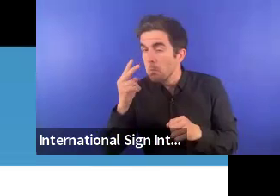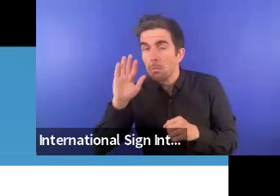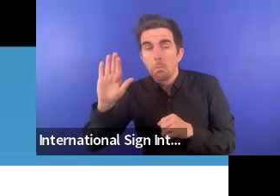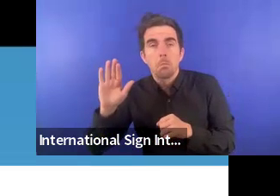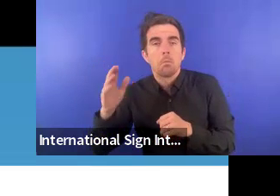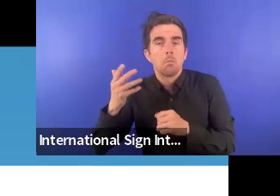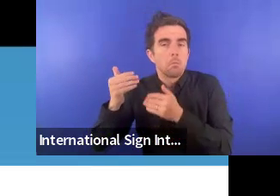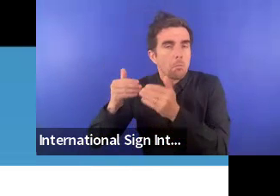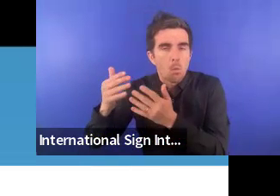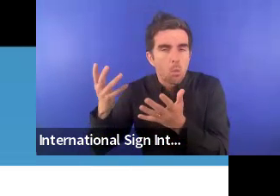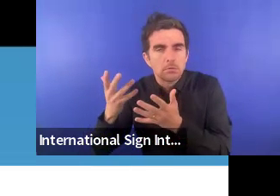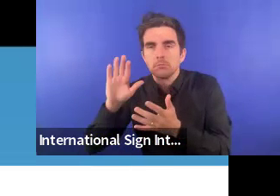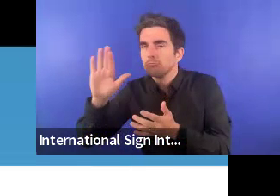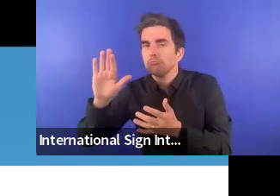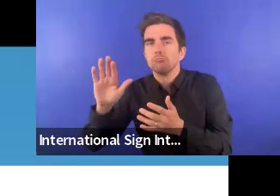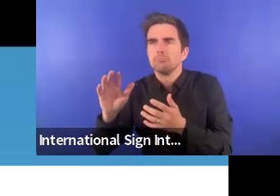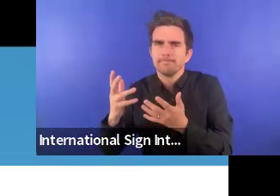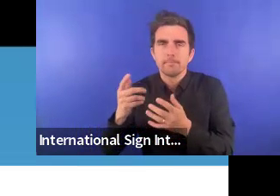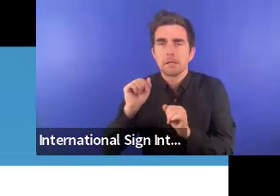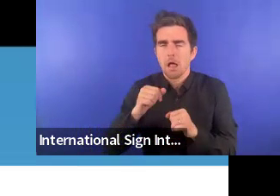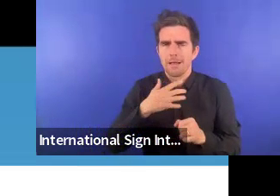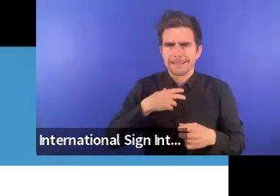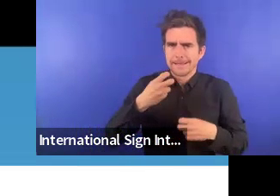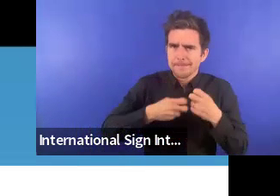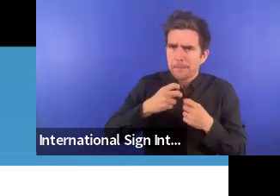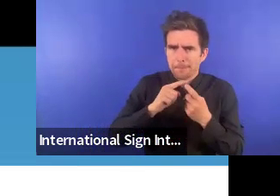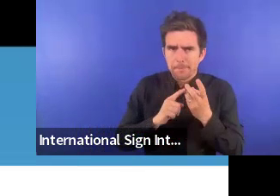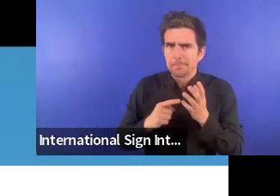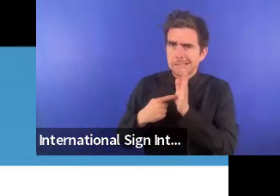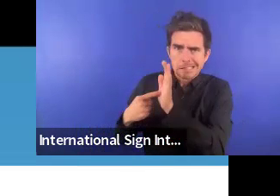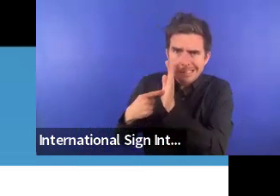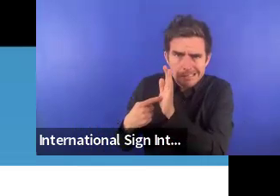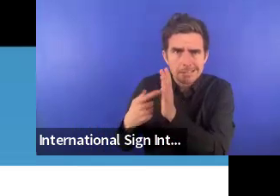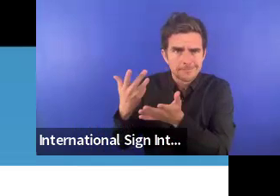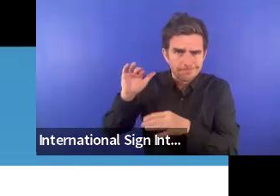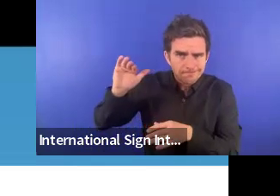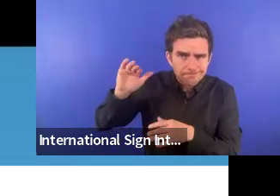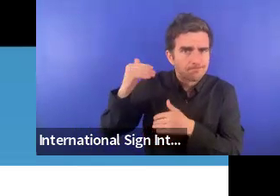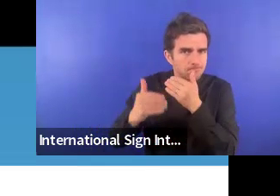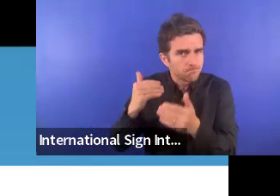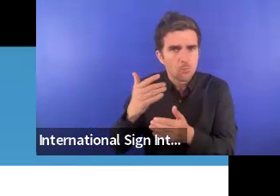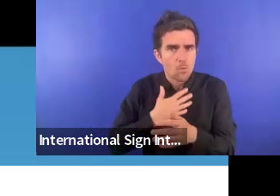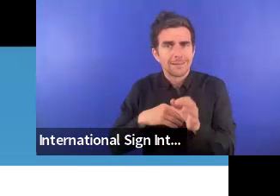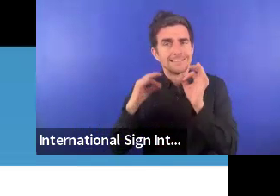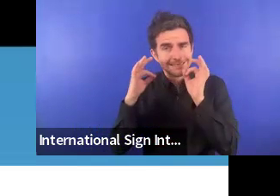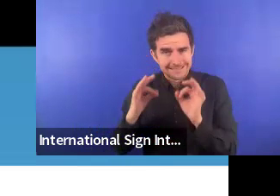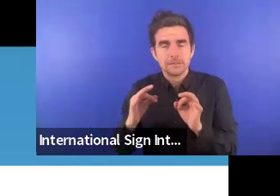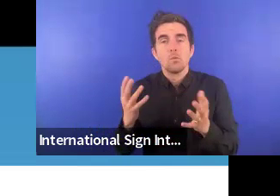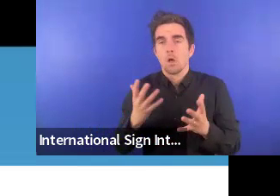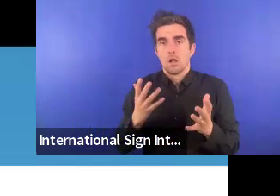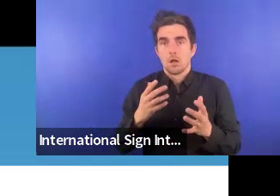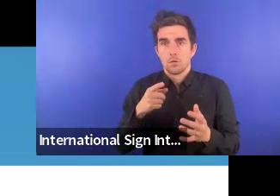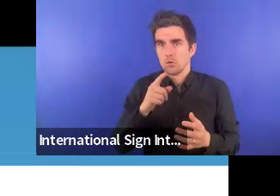As you're doing all of this, you really want to make sure that you're not pissing people off. So you have to be respectful and